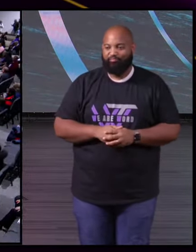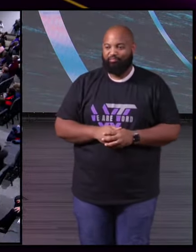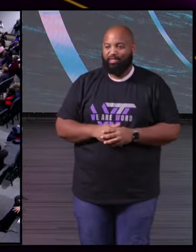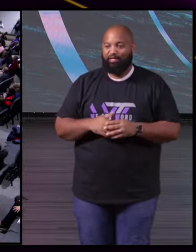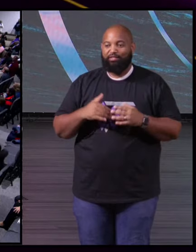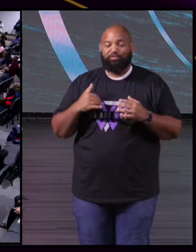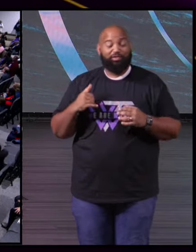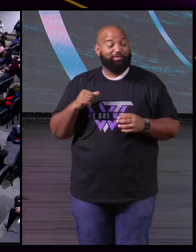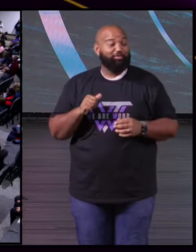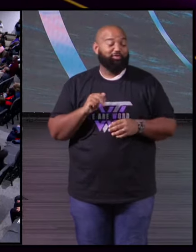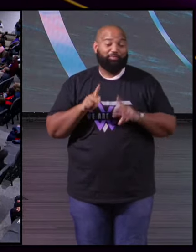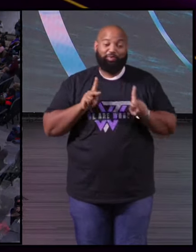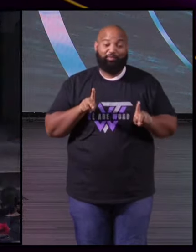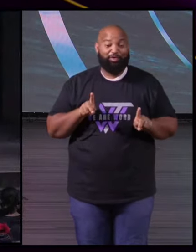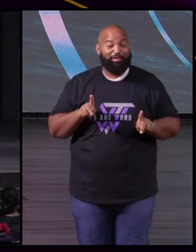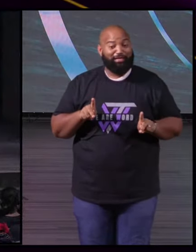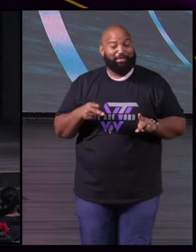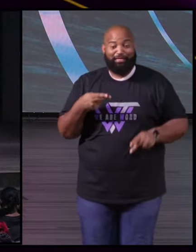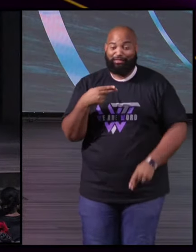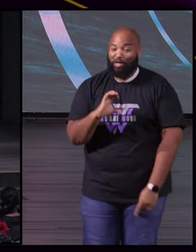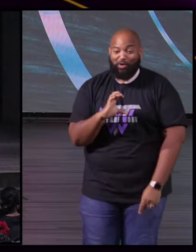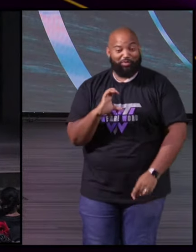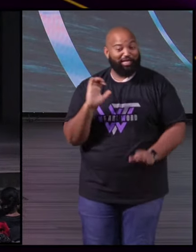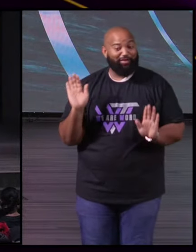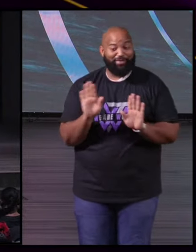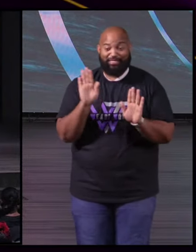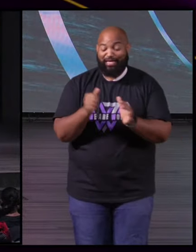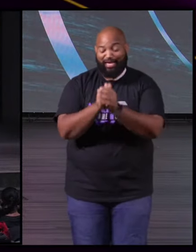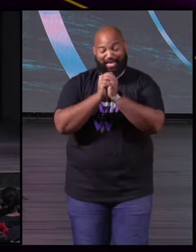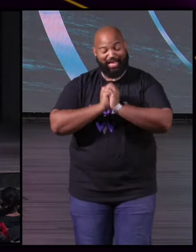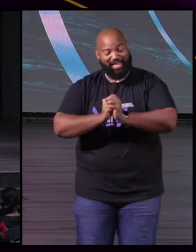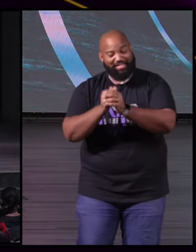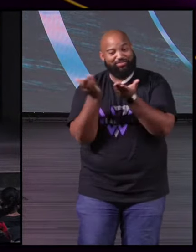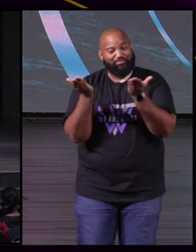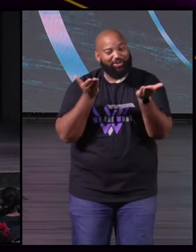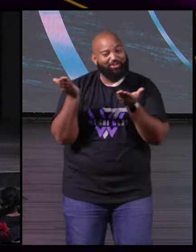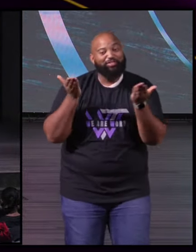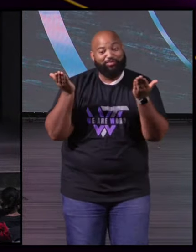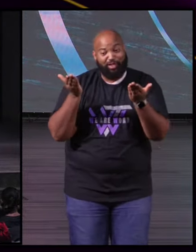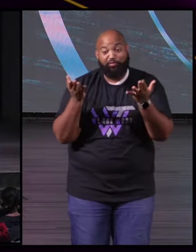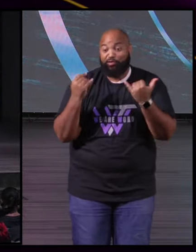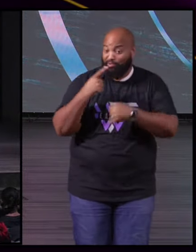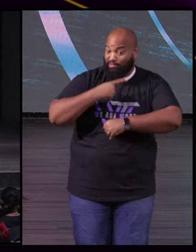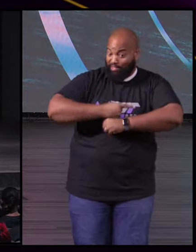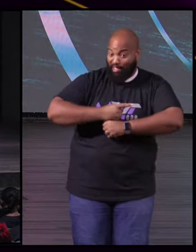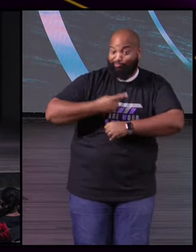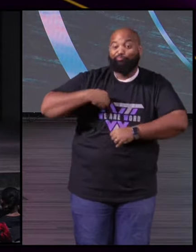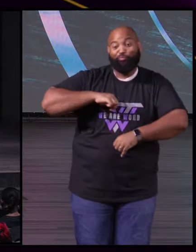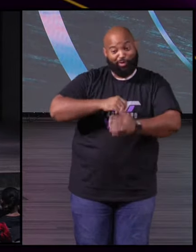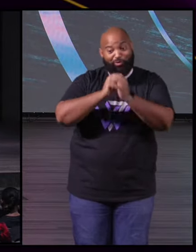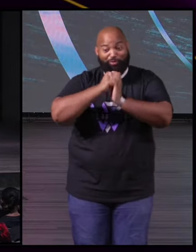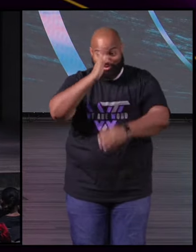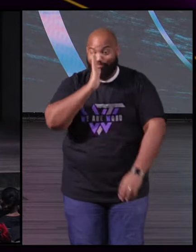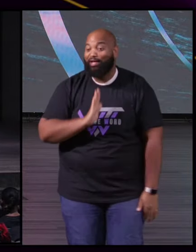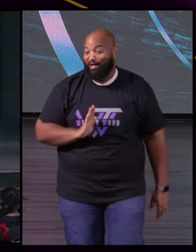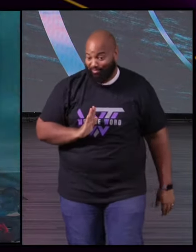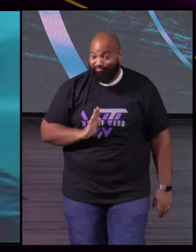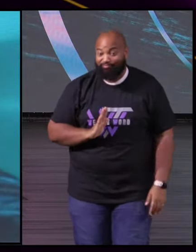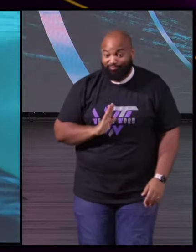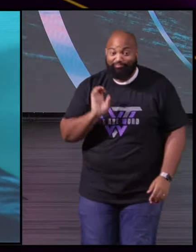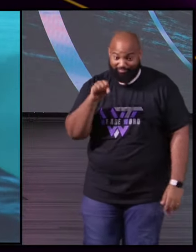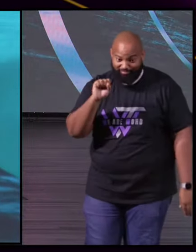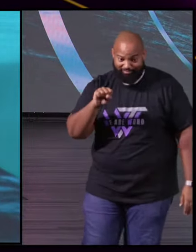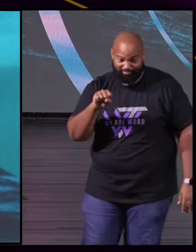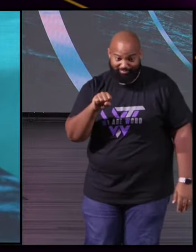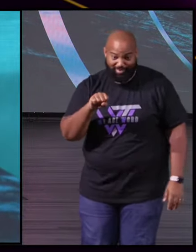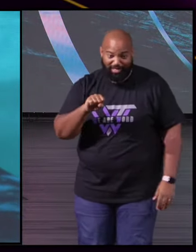it's homecoming Sunday. It is our worship service, and today we are going to do just that. We are gonna worship